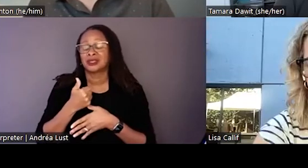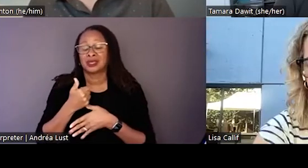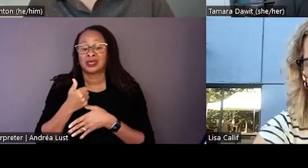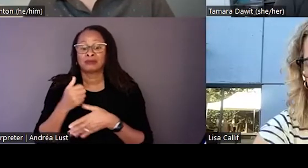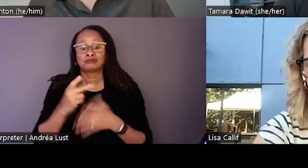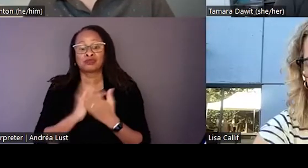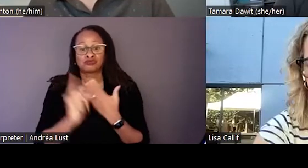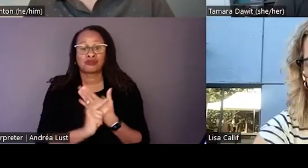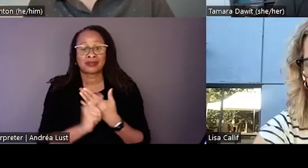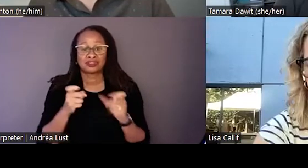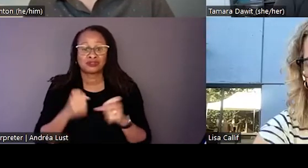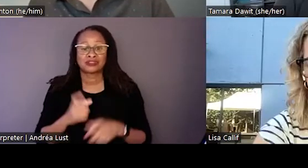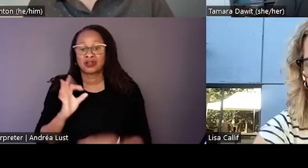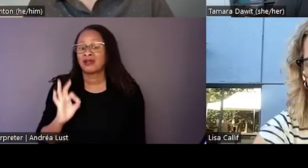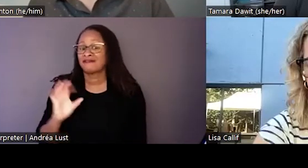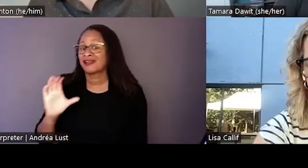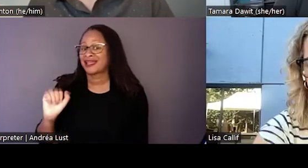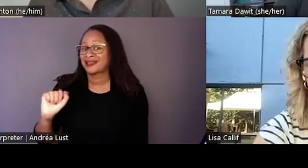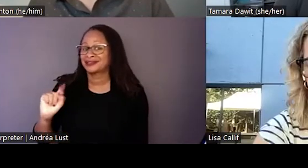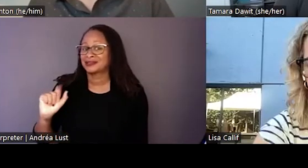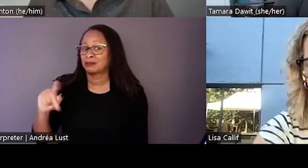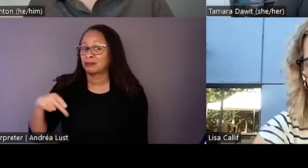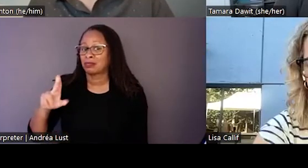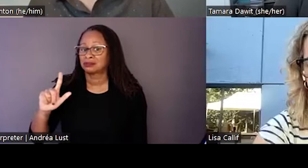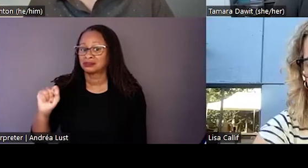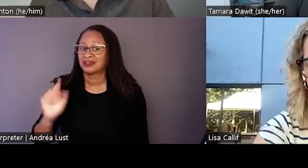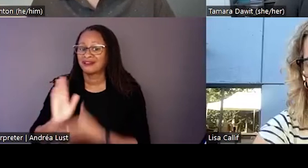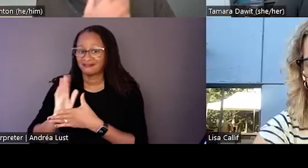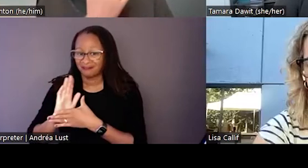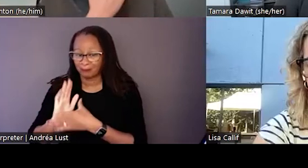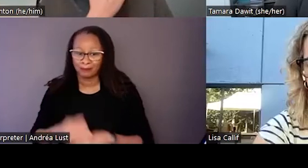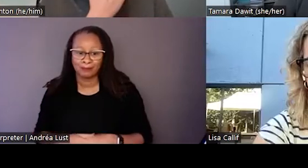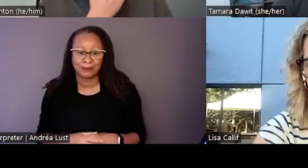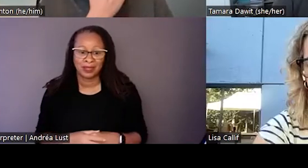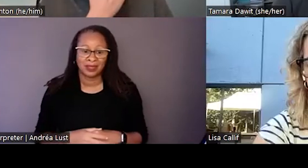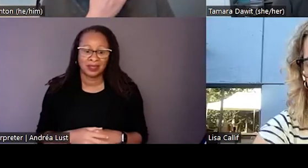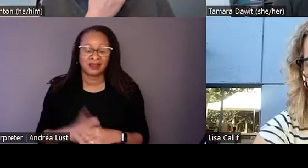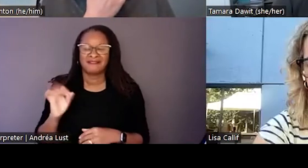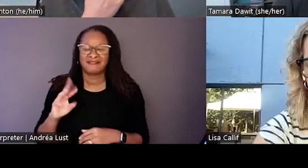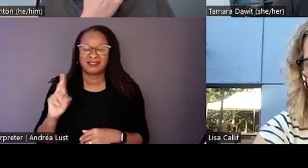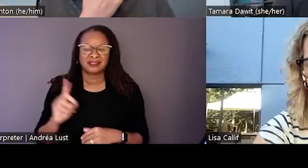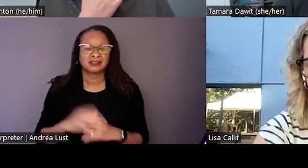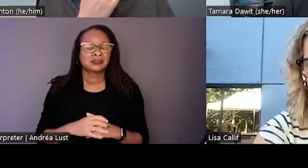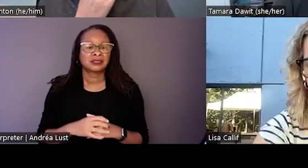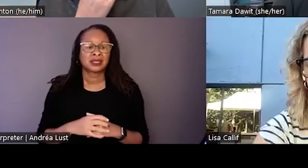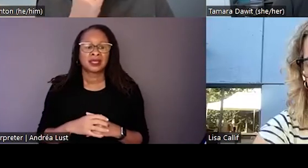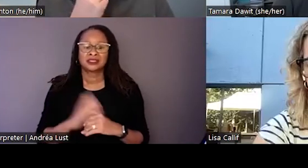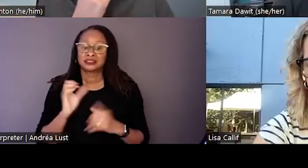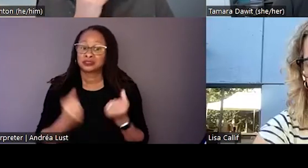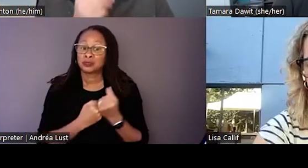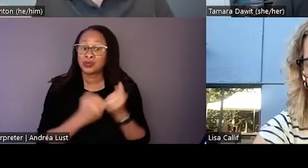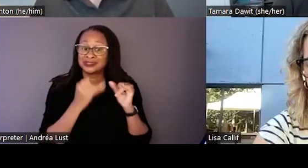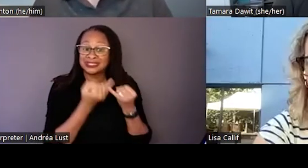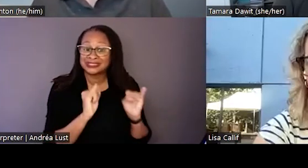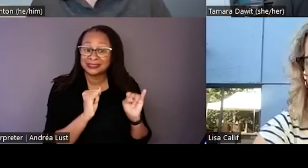Fund. She is working and supporting with supporting filmmakers and cultivates independent